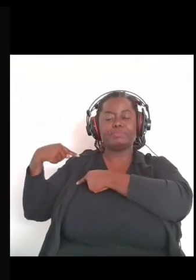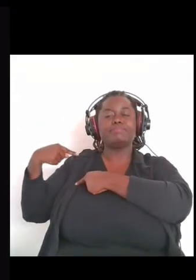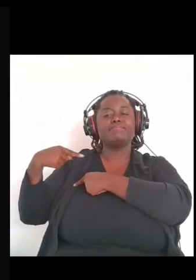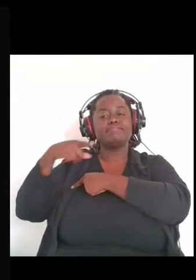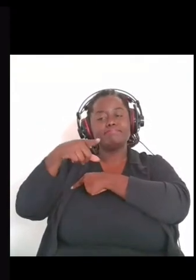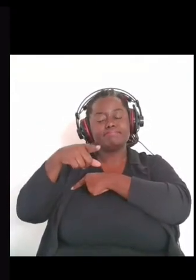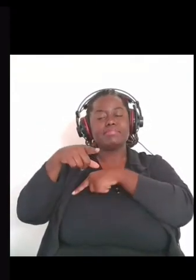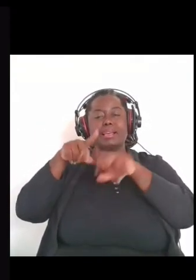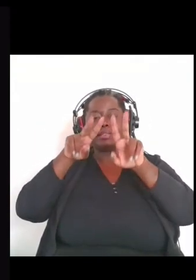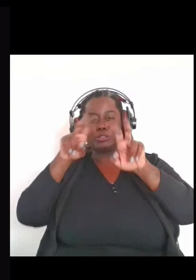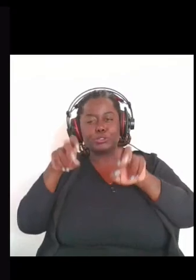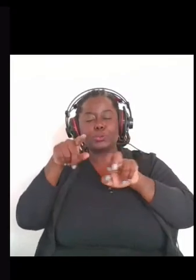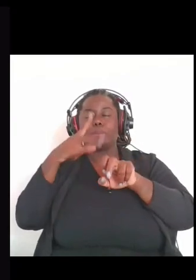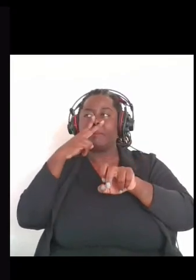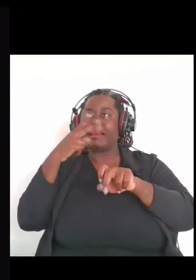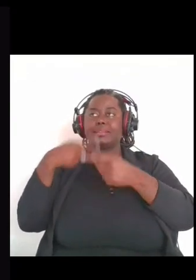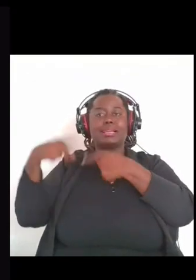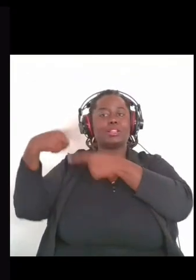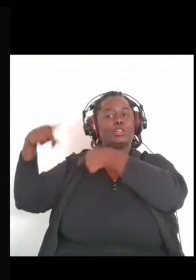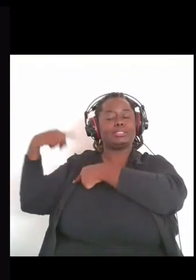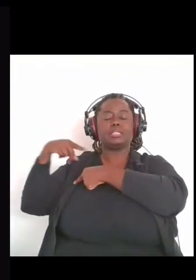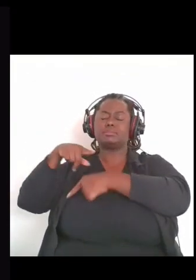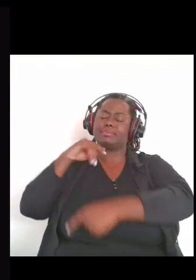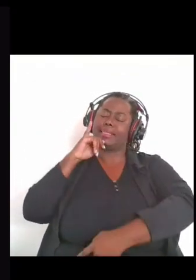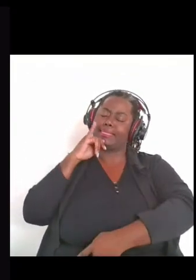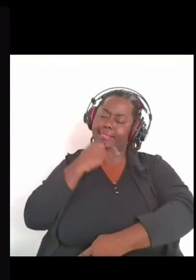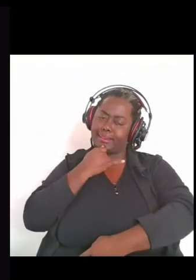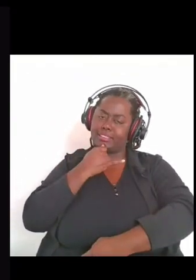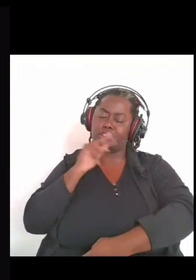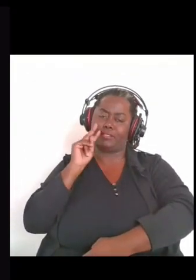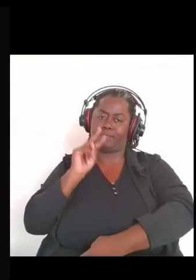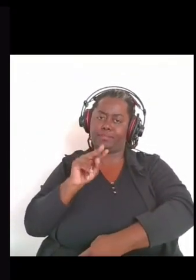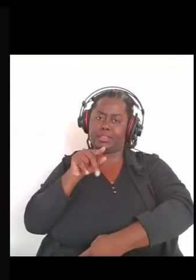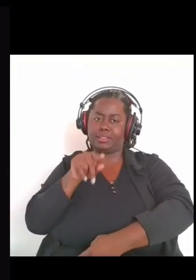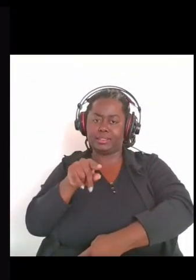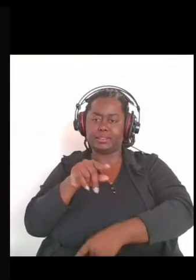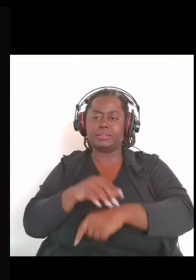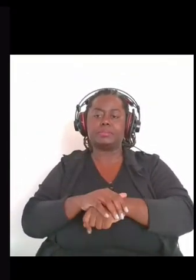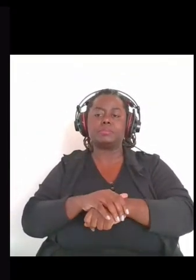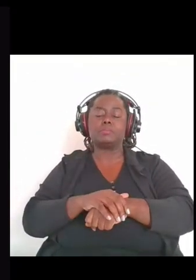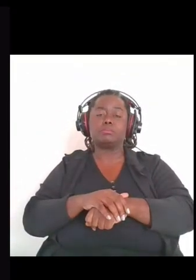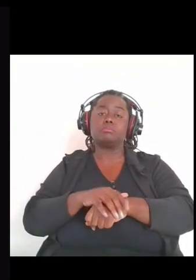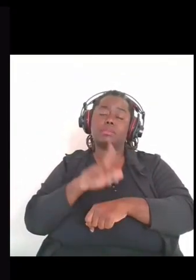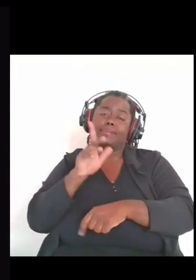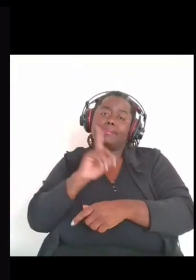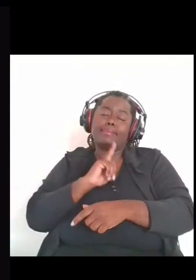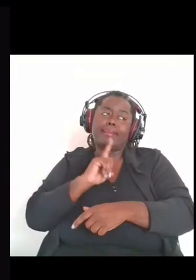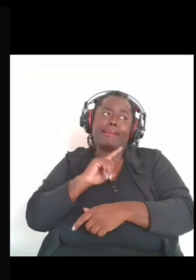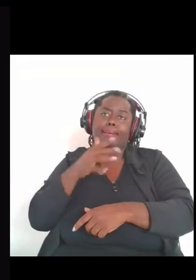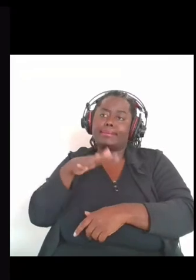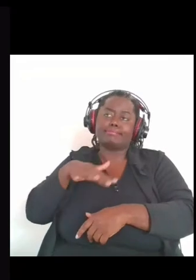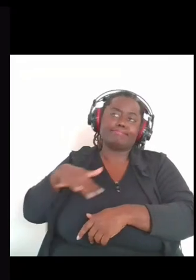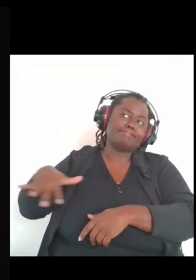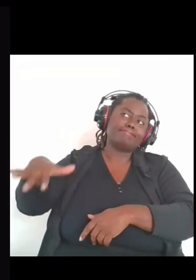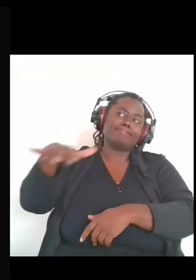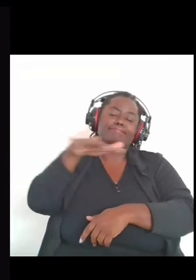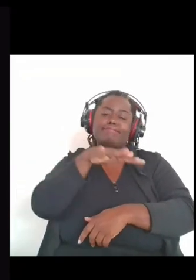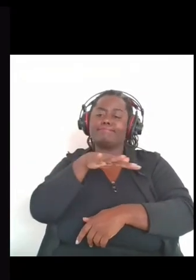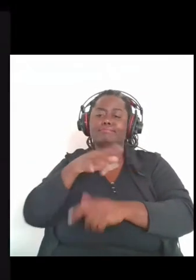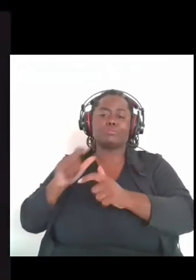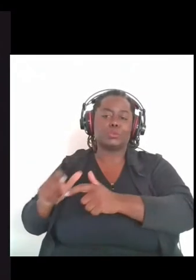happening around us everywhere not just in the main parts of India or some people